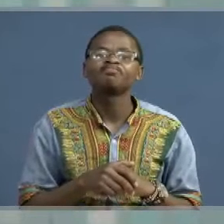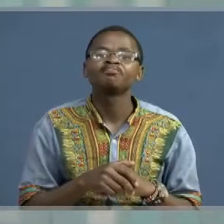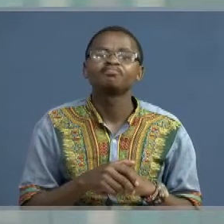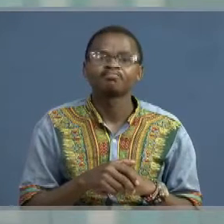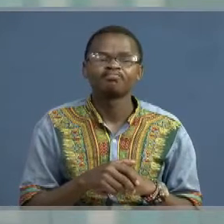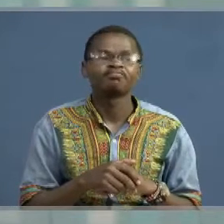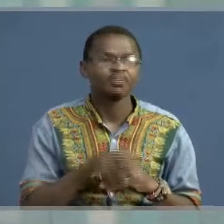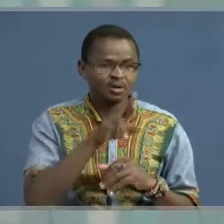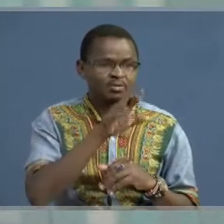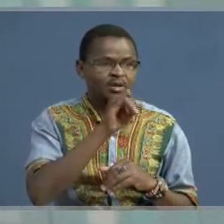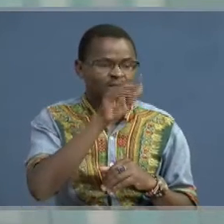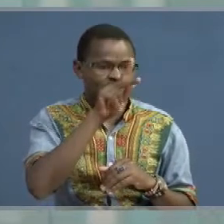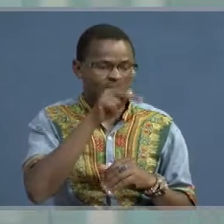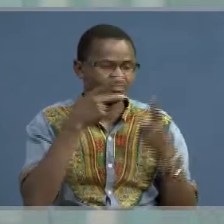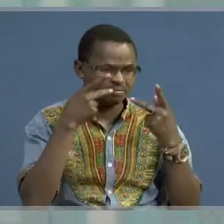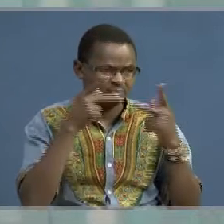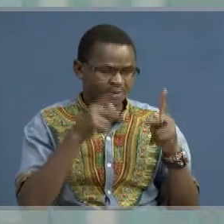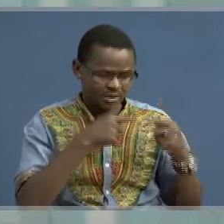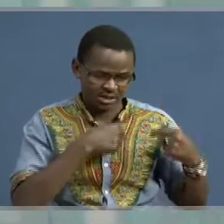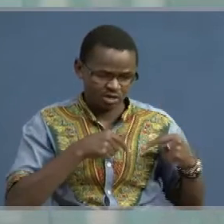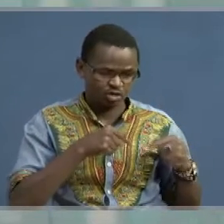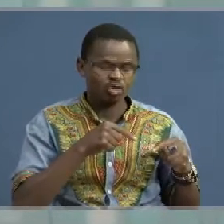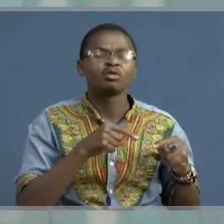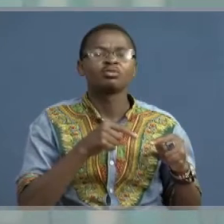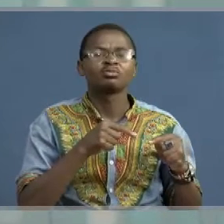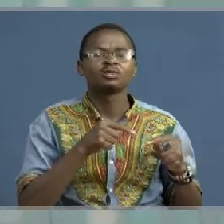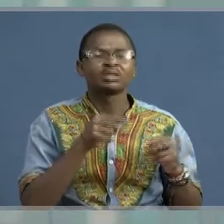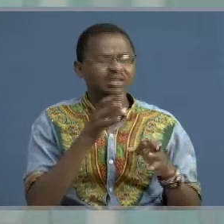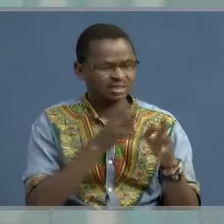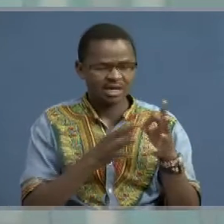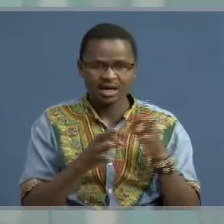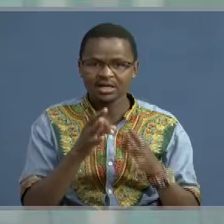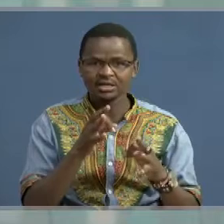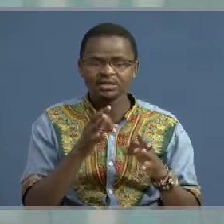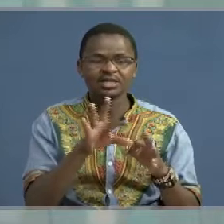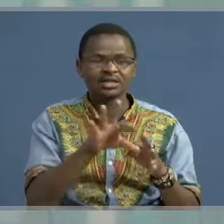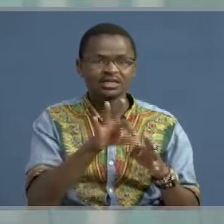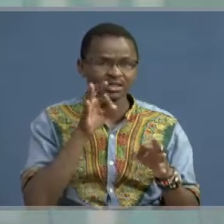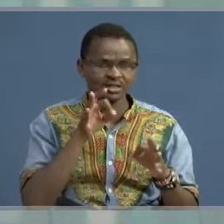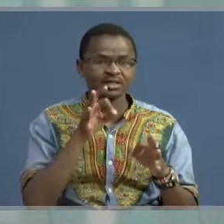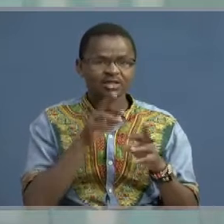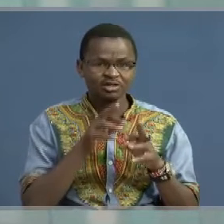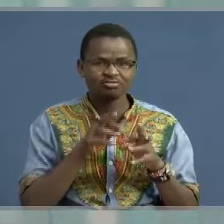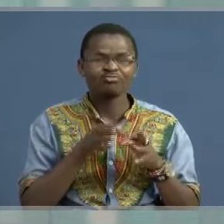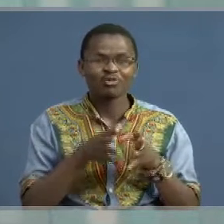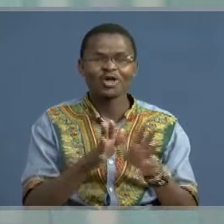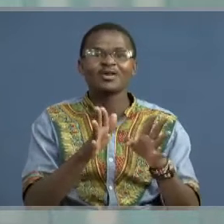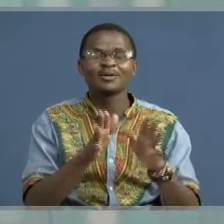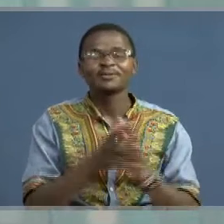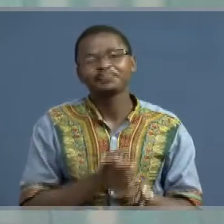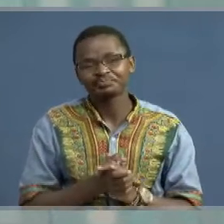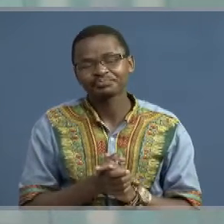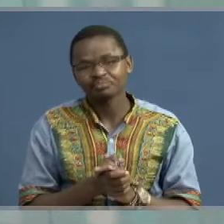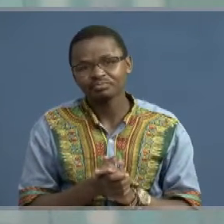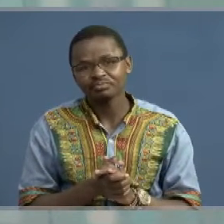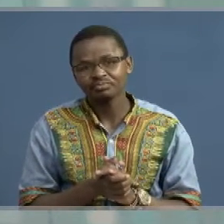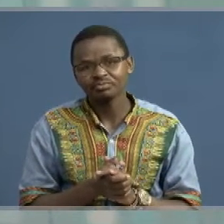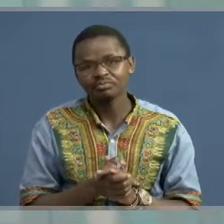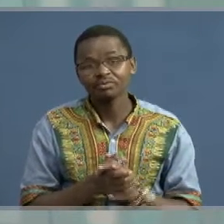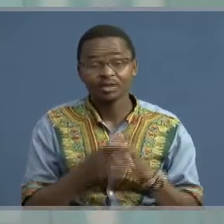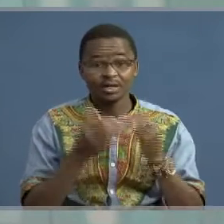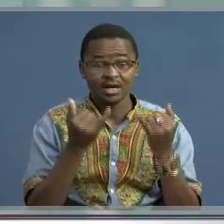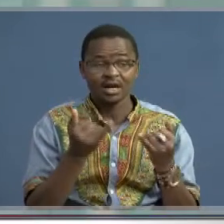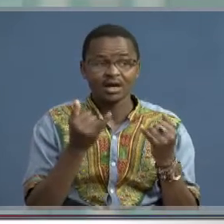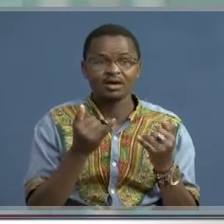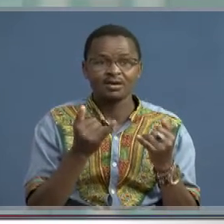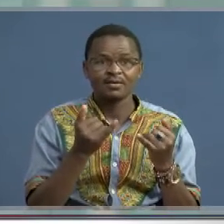May her soul rest in peace and may justice take its root. Now, moving on swiftly onto